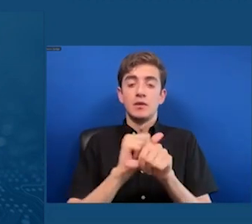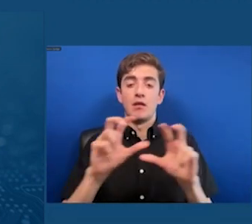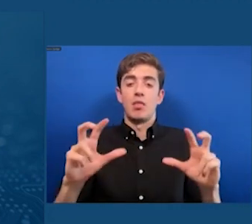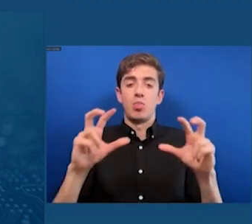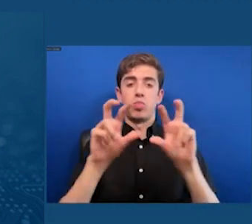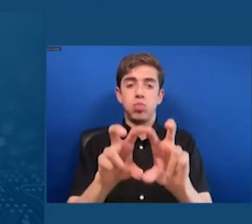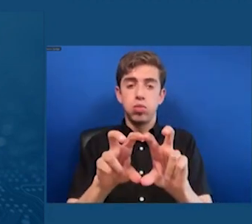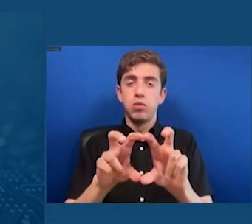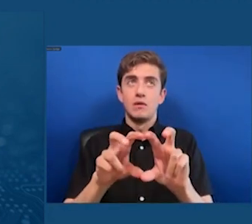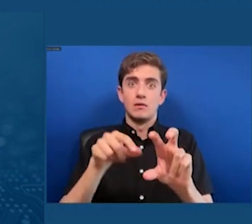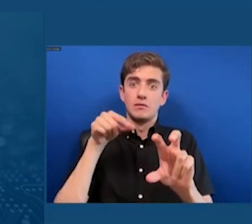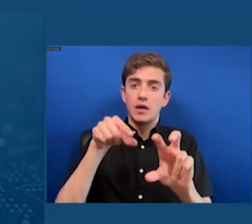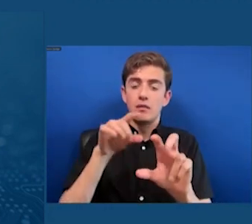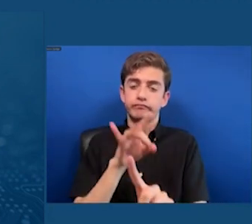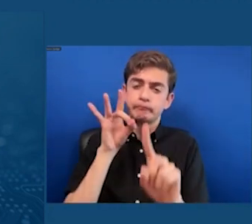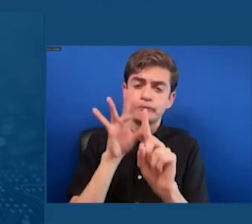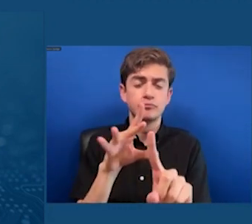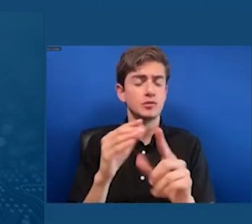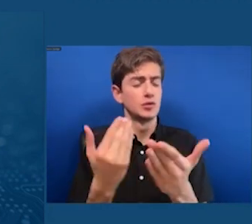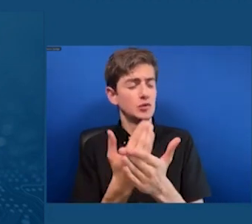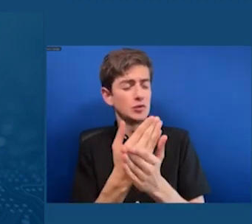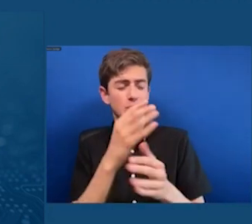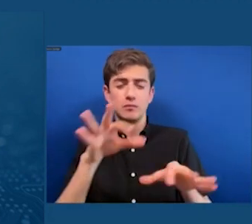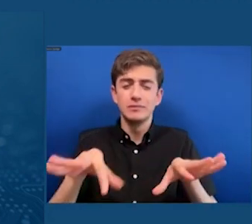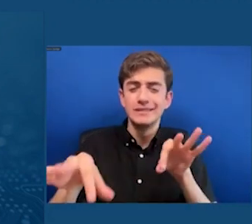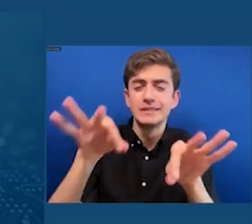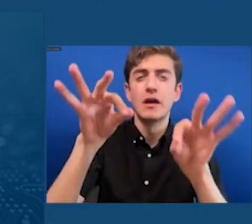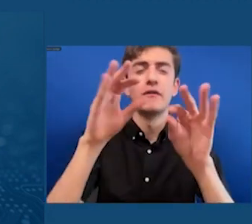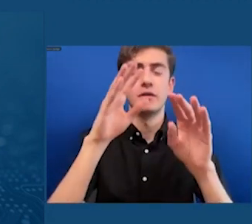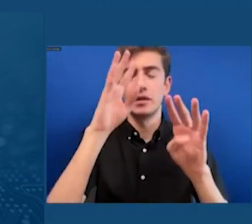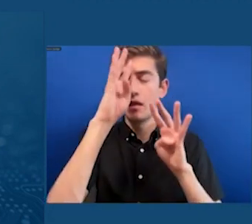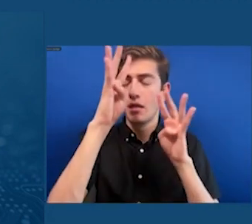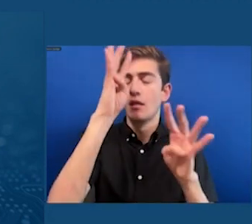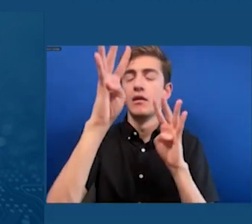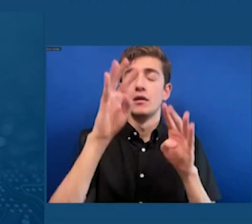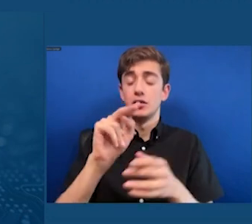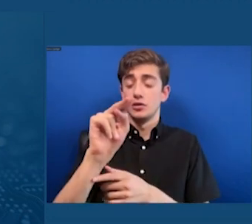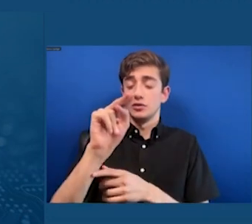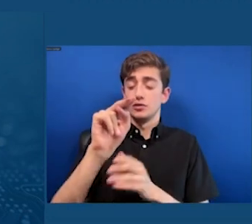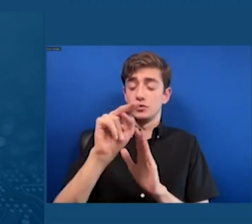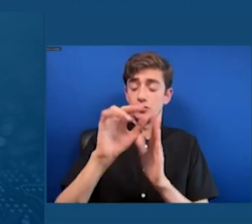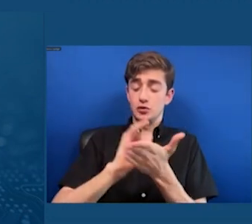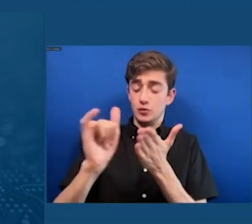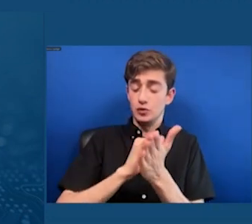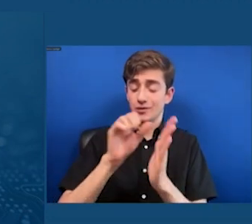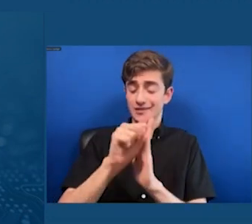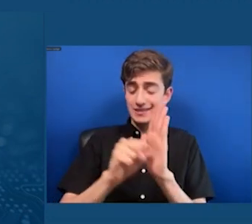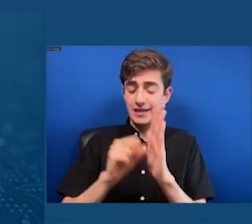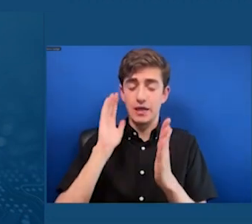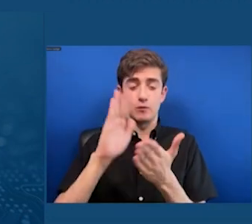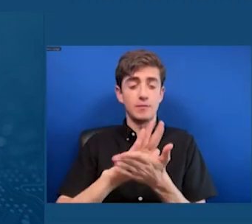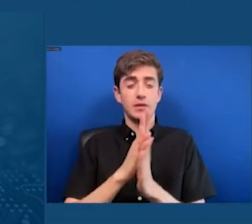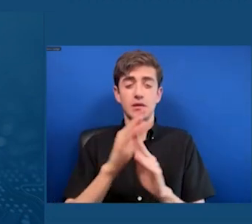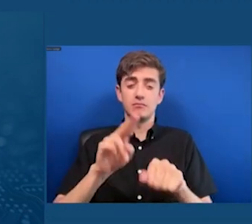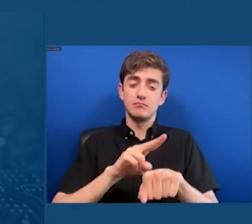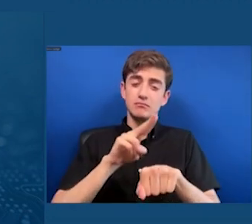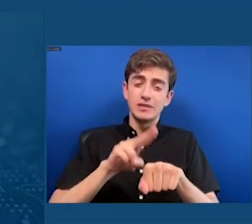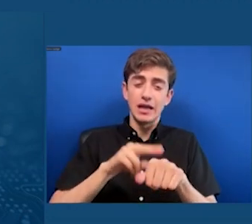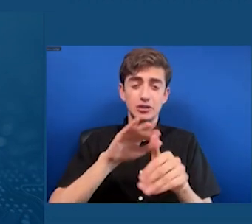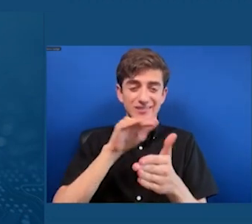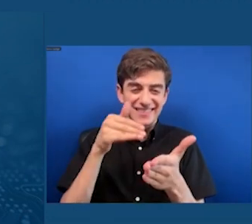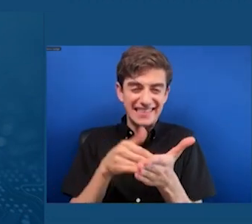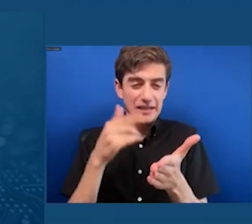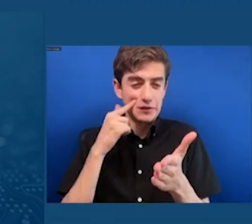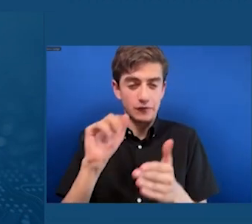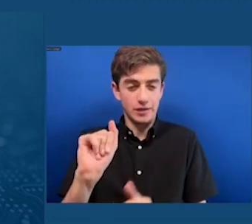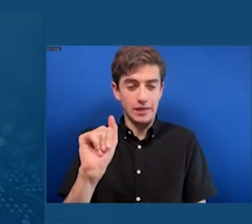new discoveries and make New York State a national center for AI research. This will support our brilliant young students